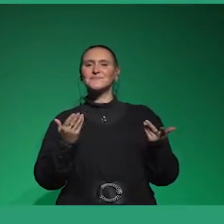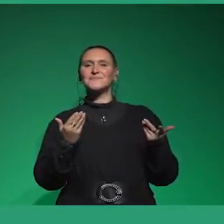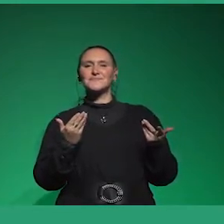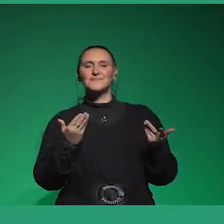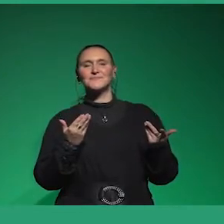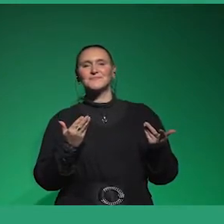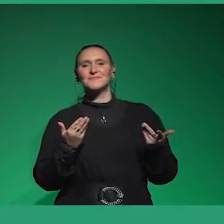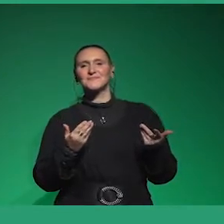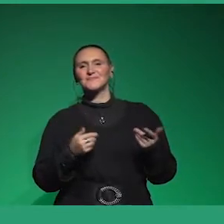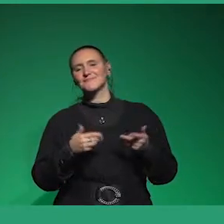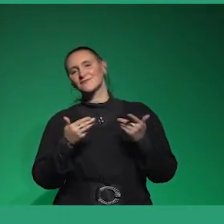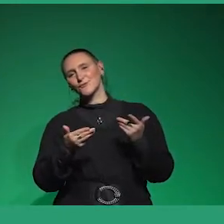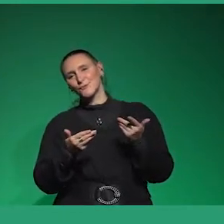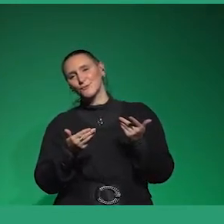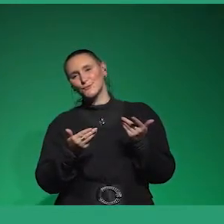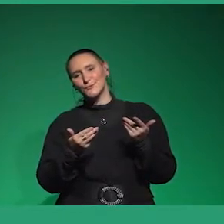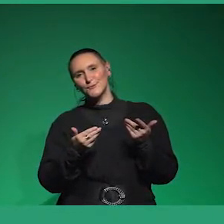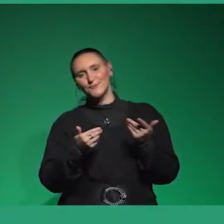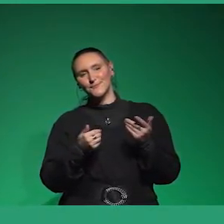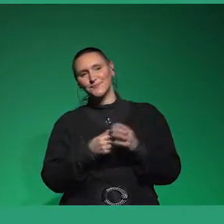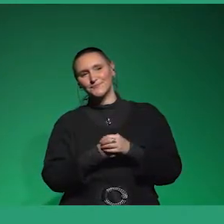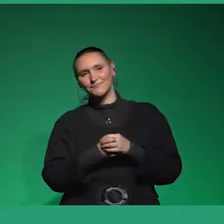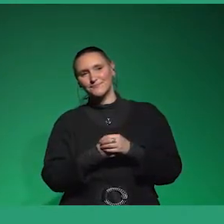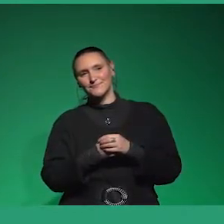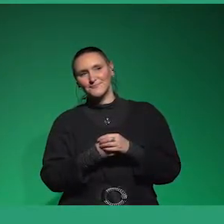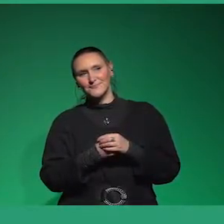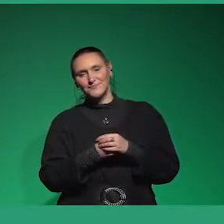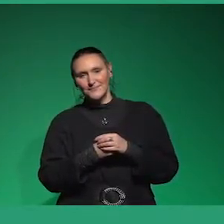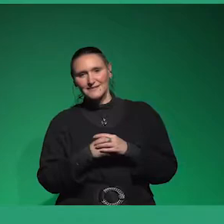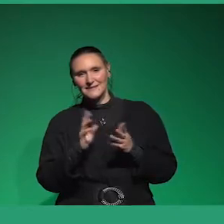Indonesia, brought by the Dutch in